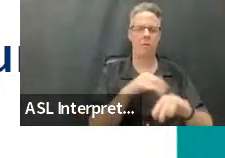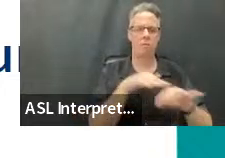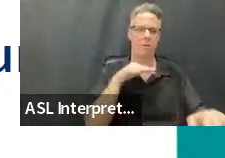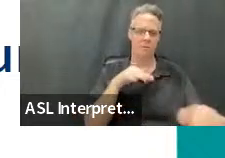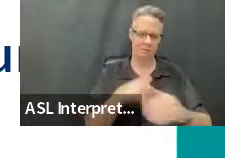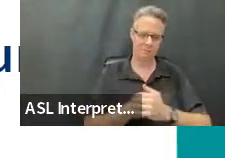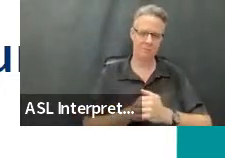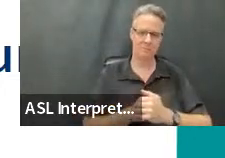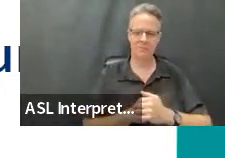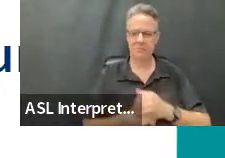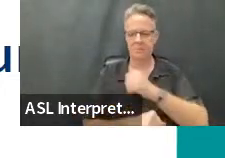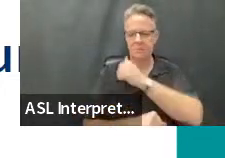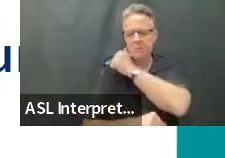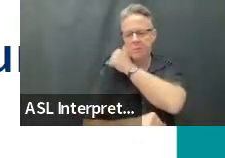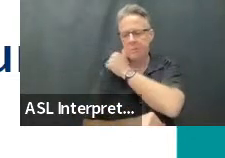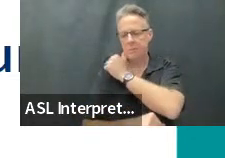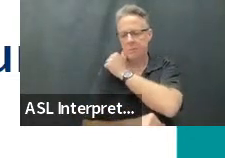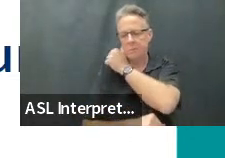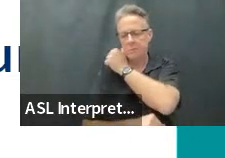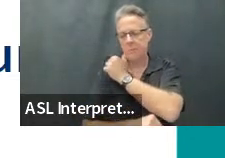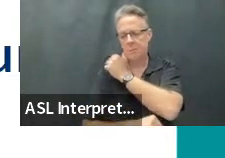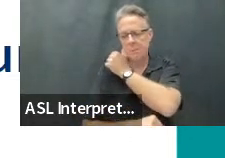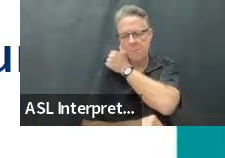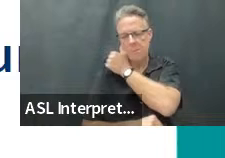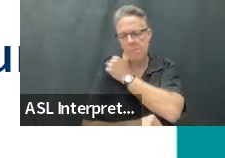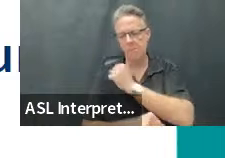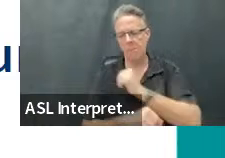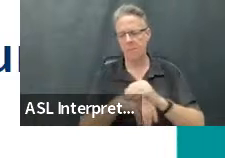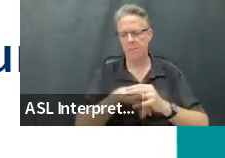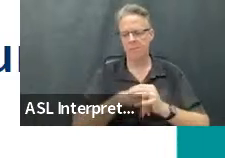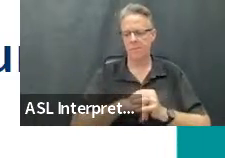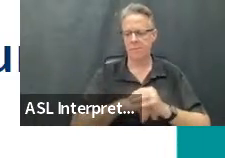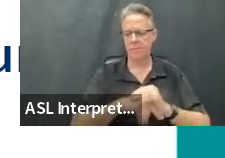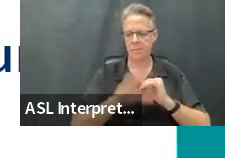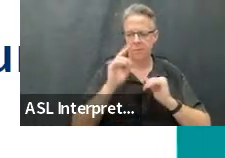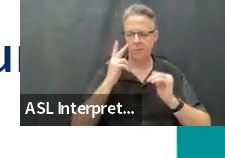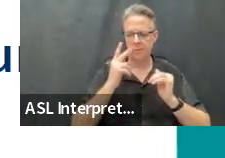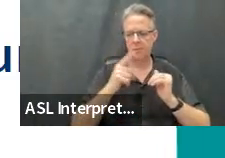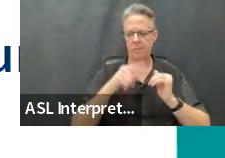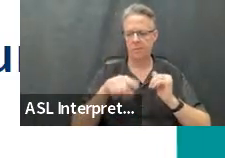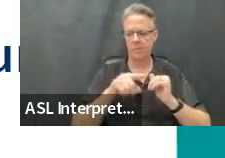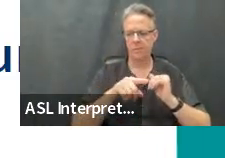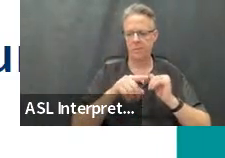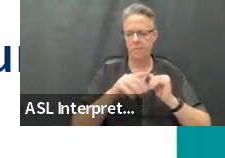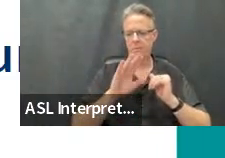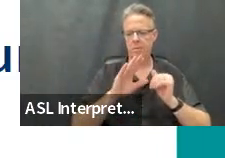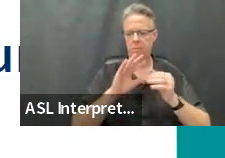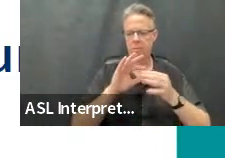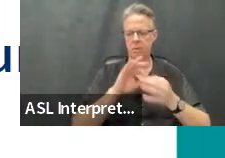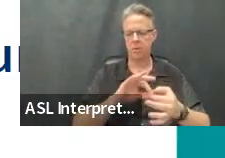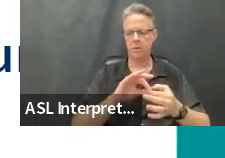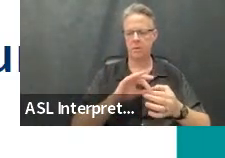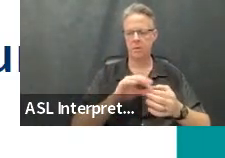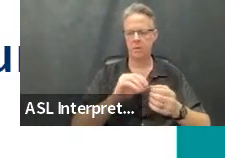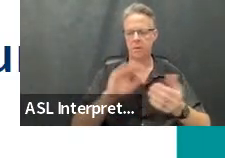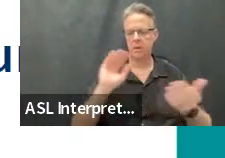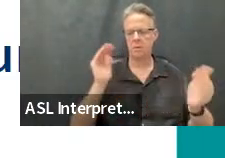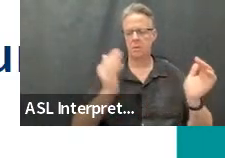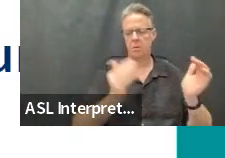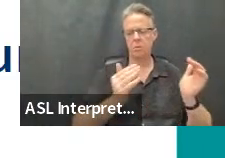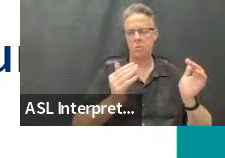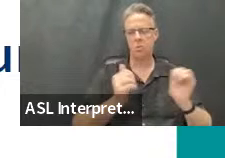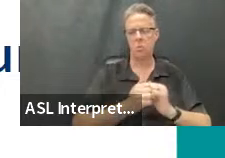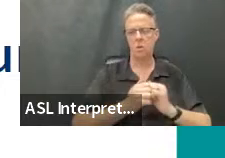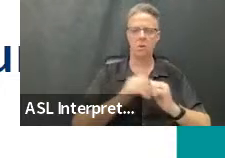of peak travel periods. And that's what's kind of showing, but you're going to see the volumes and their relative scale in comparison